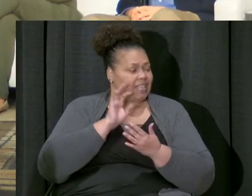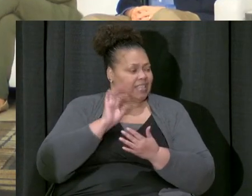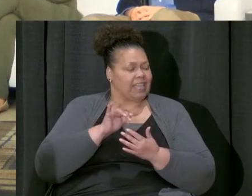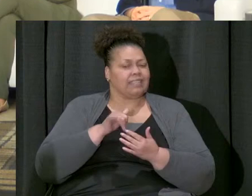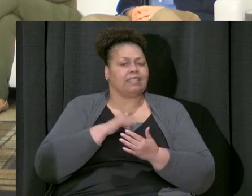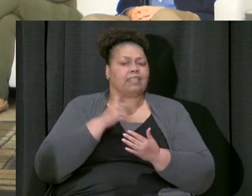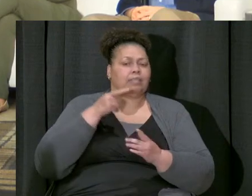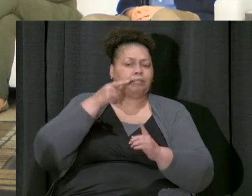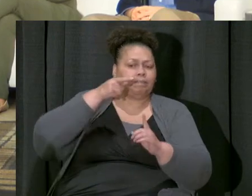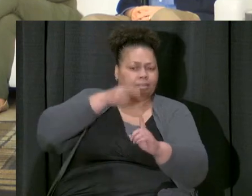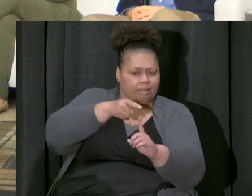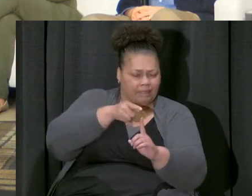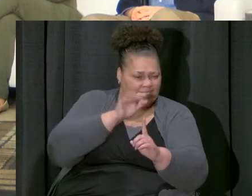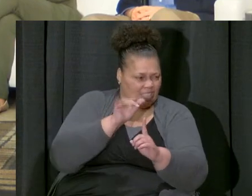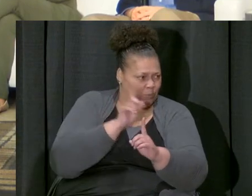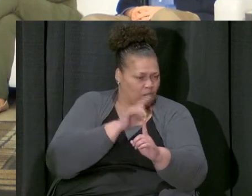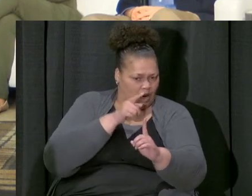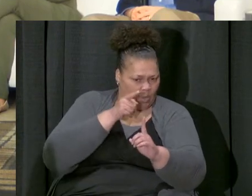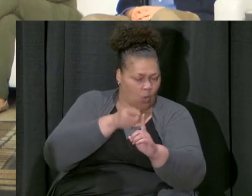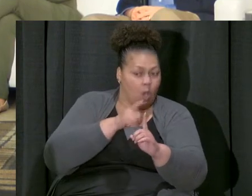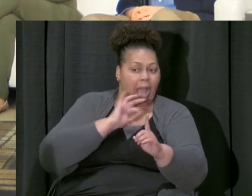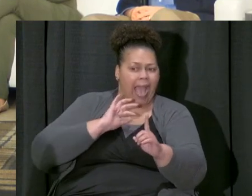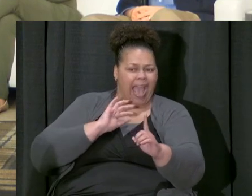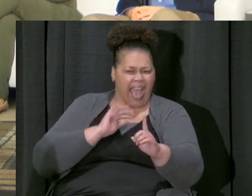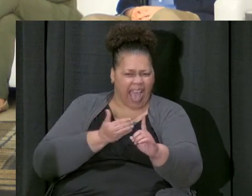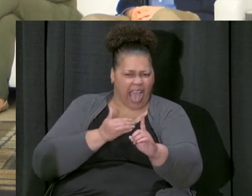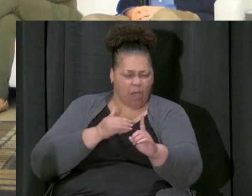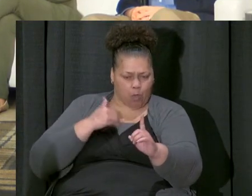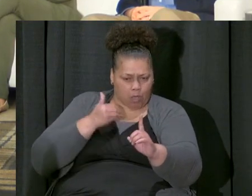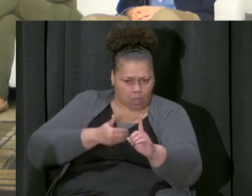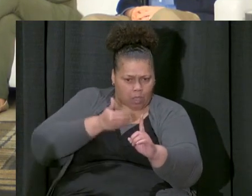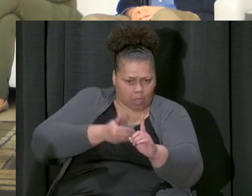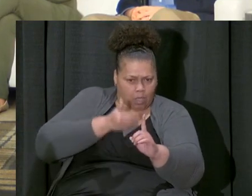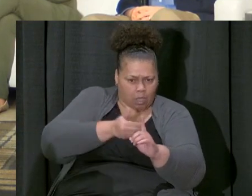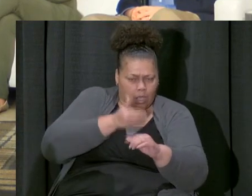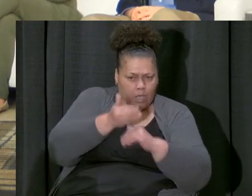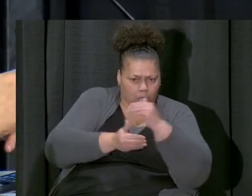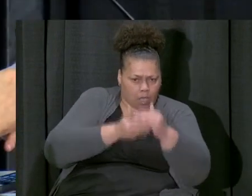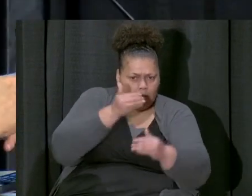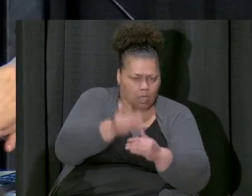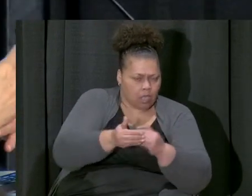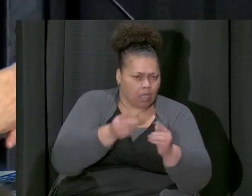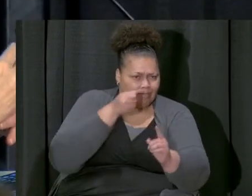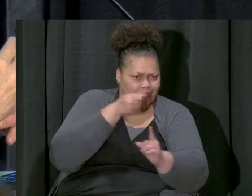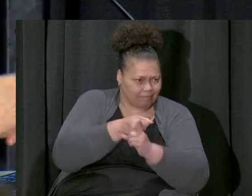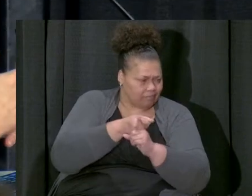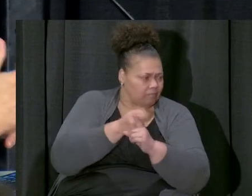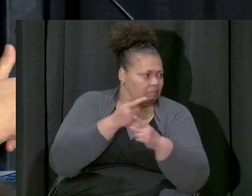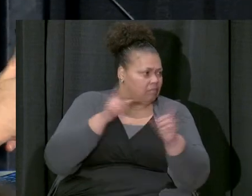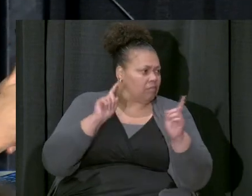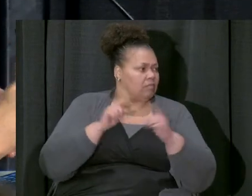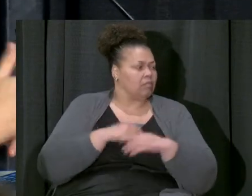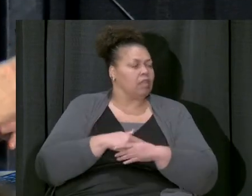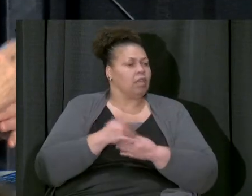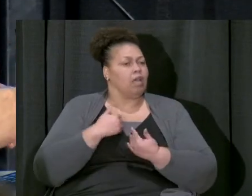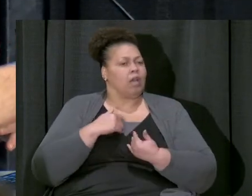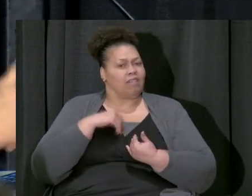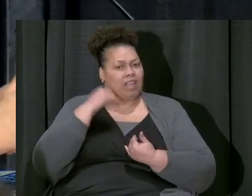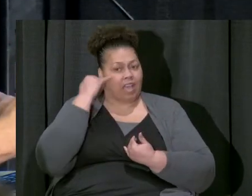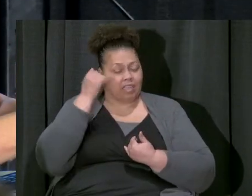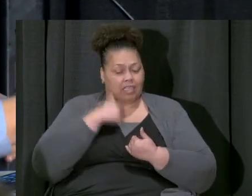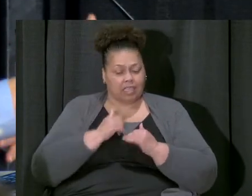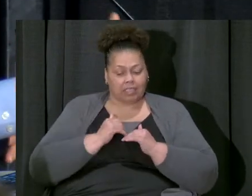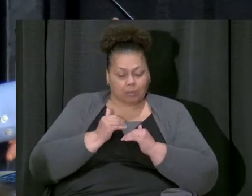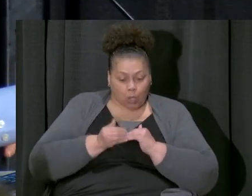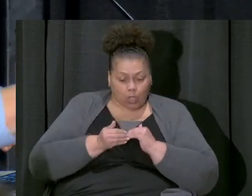get and how are we going to get there. BJ Fogg always promoted the notion of baby steps, small steps, take